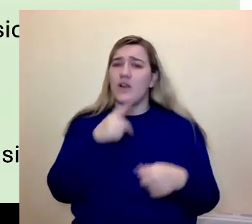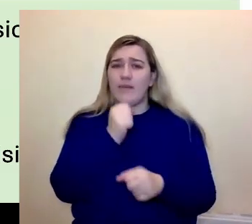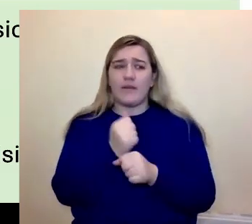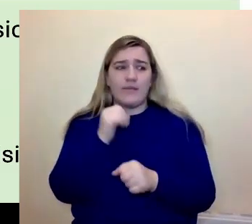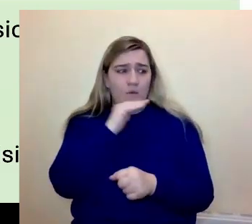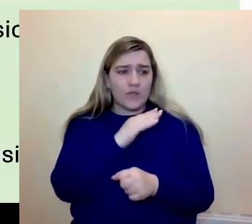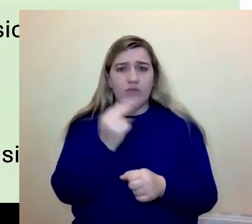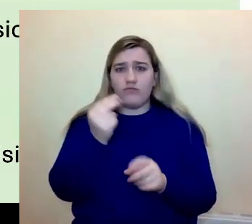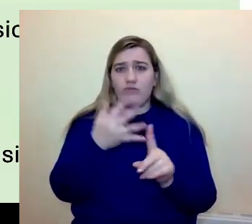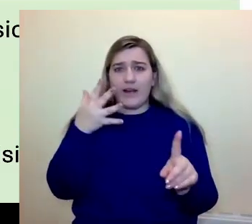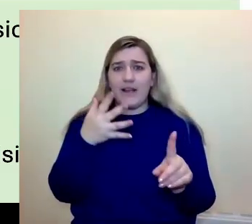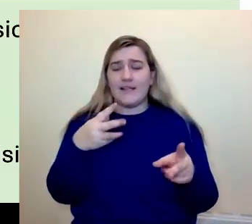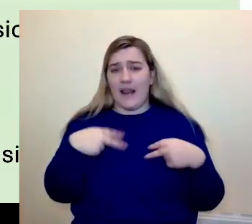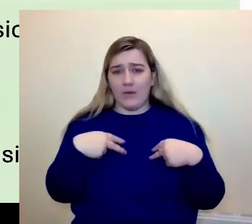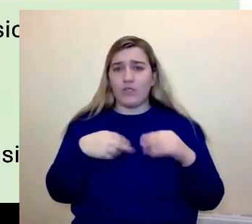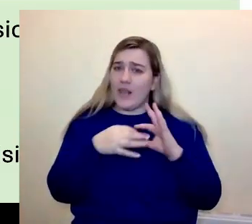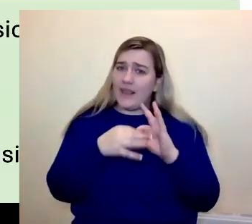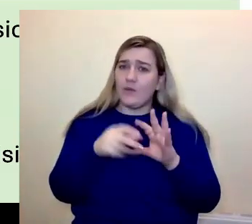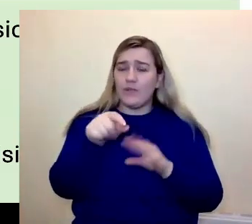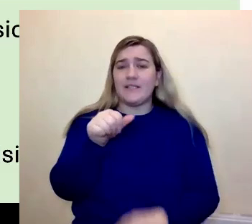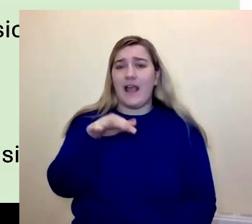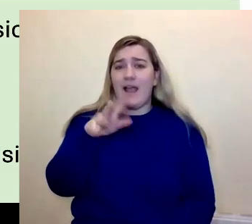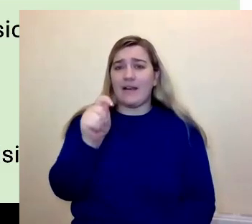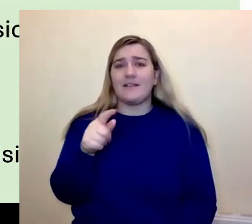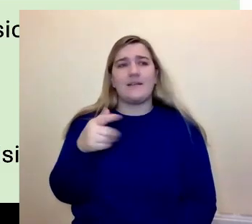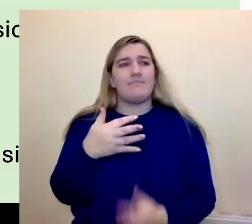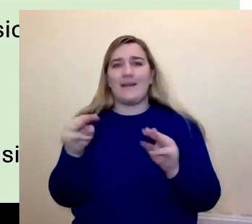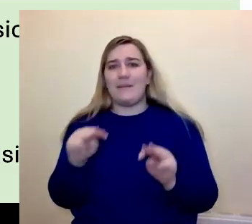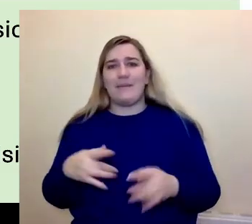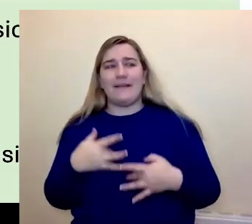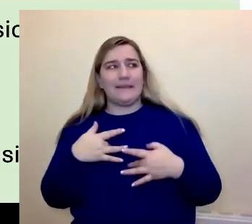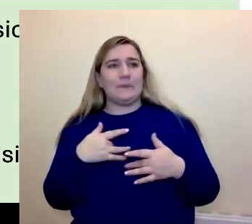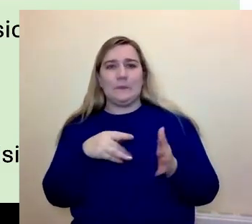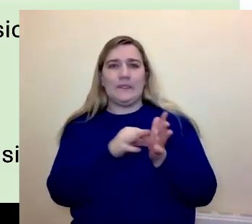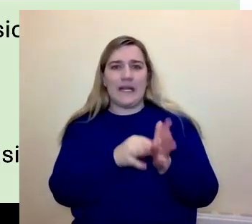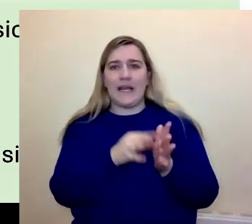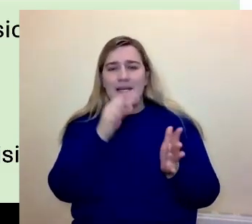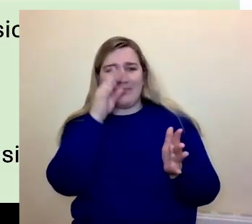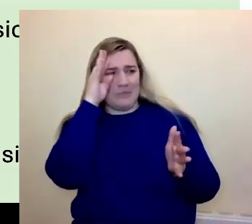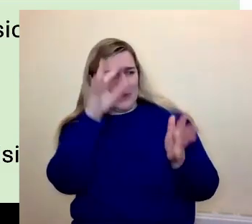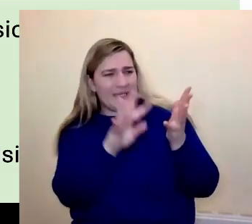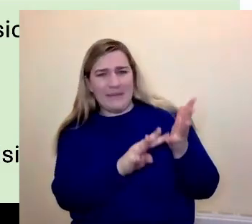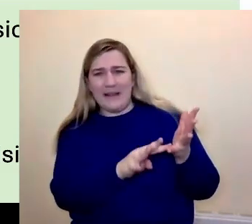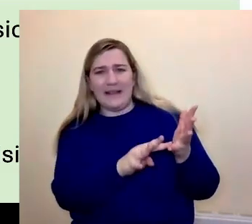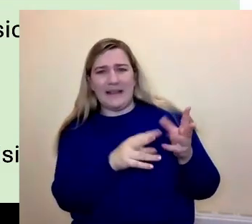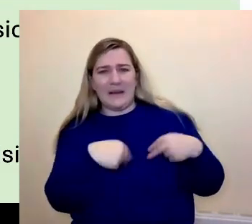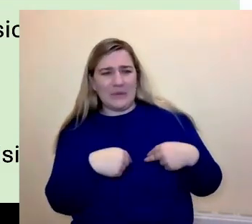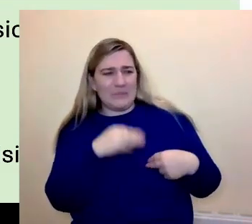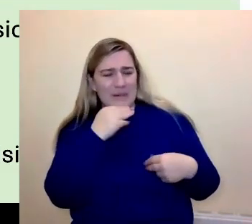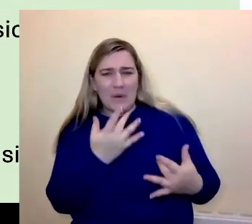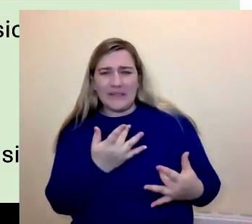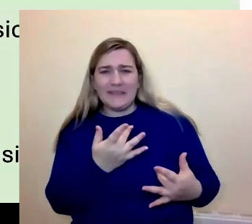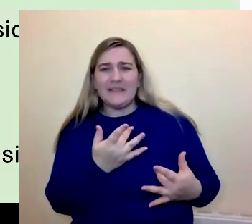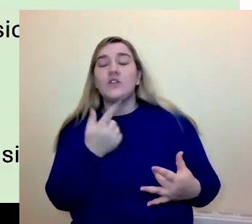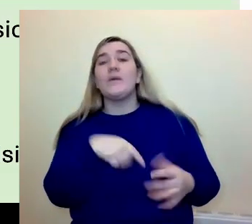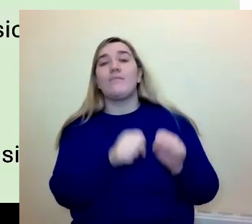Making Act. Many of our individuals found the guiding principles language. What does that mean? So we broke it down into